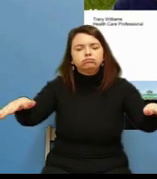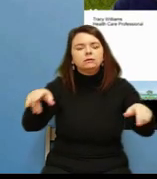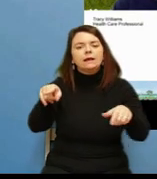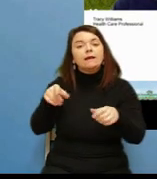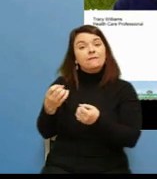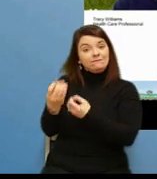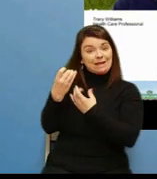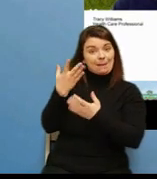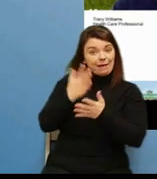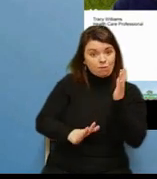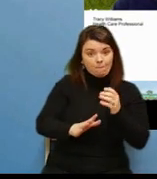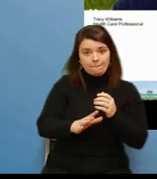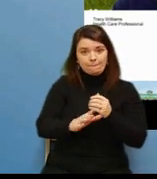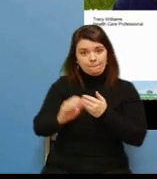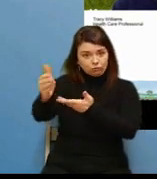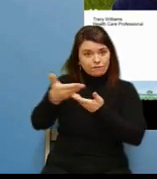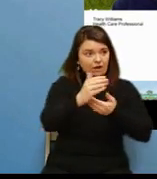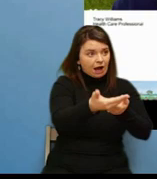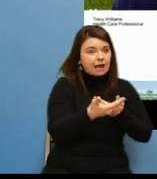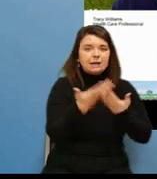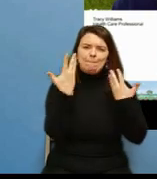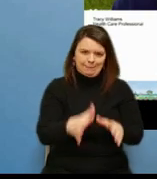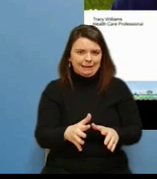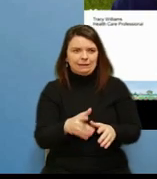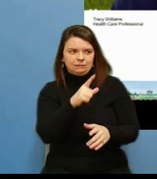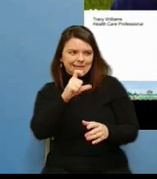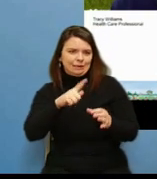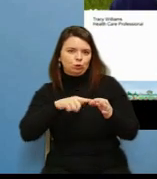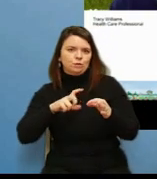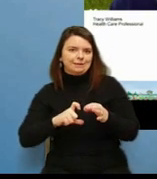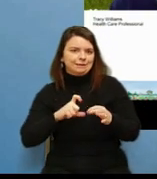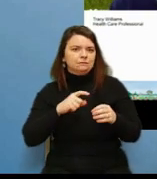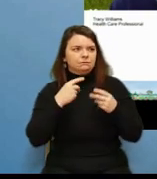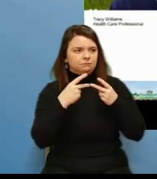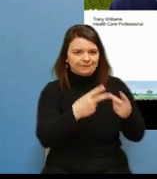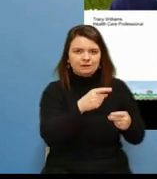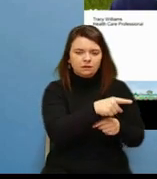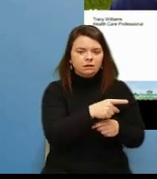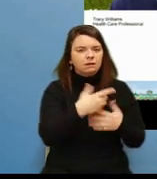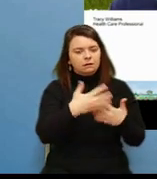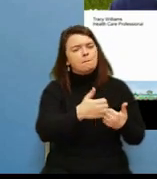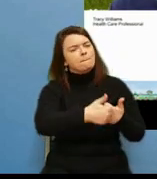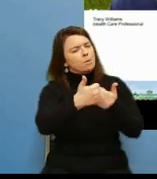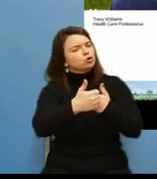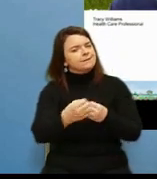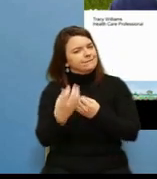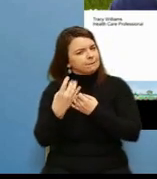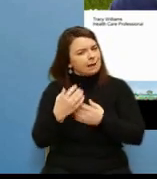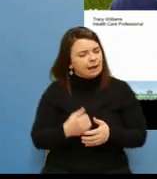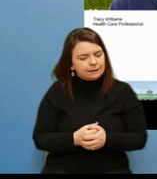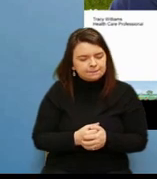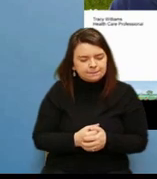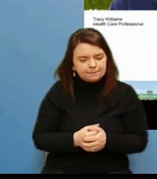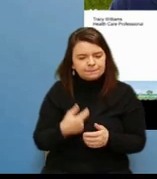that information is circulating. And the feedback from providers that have been inspected